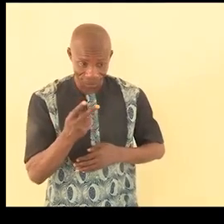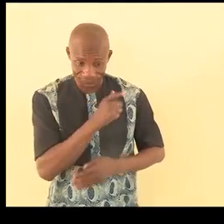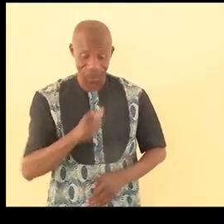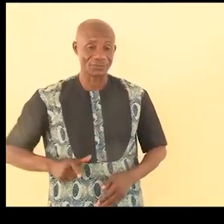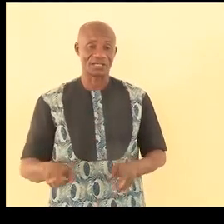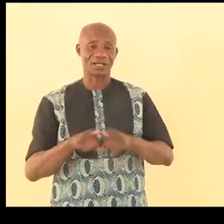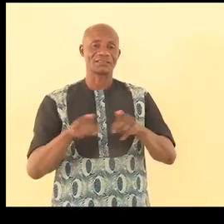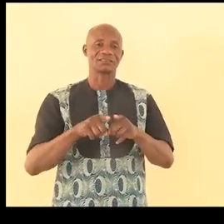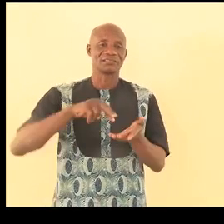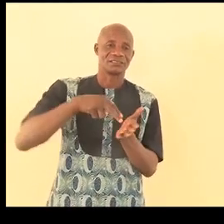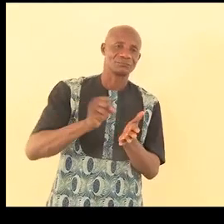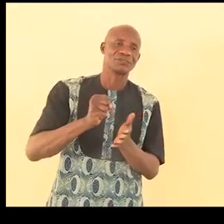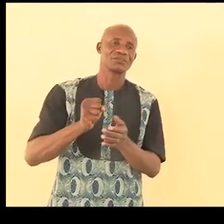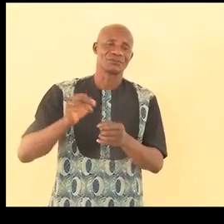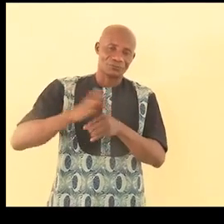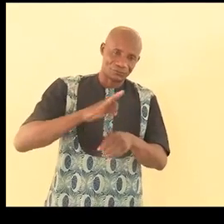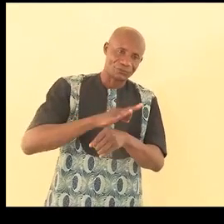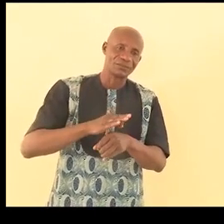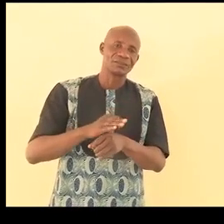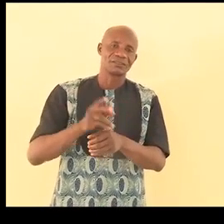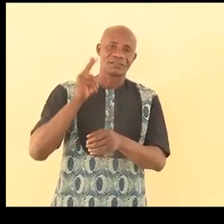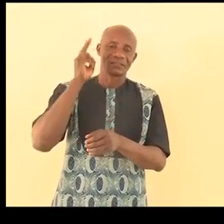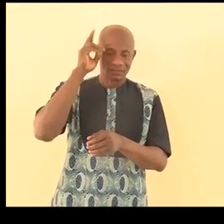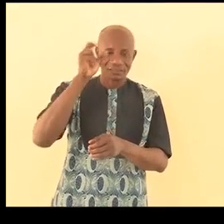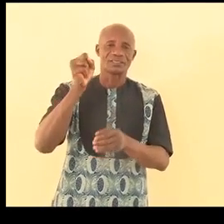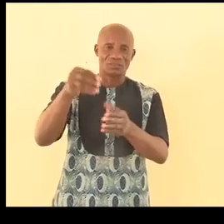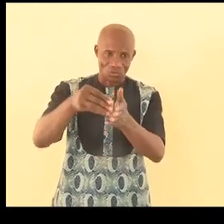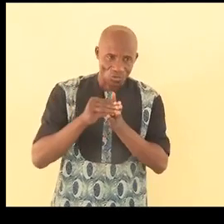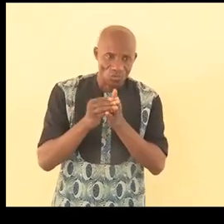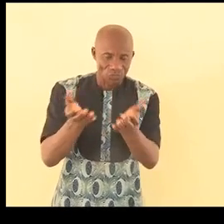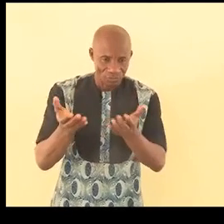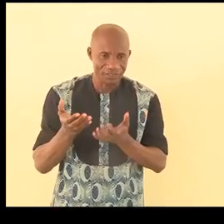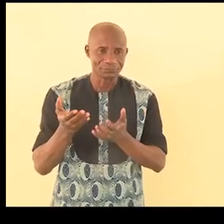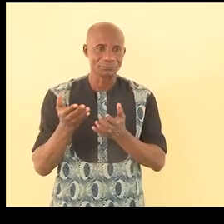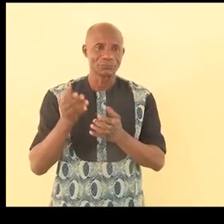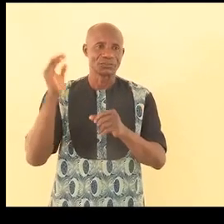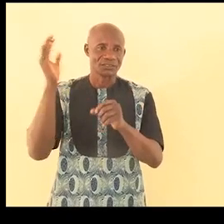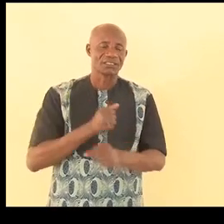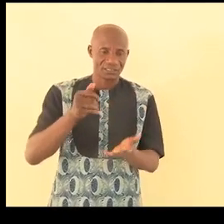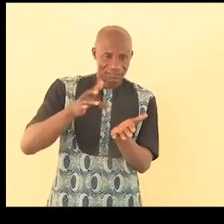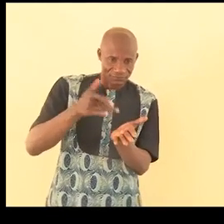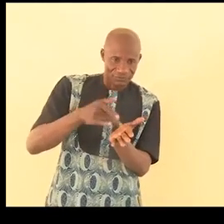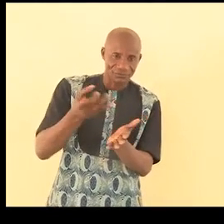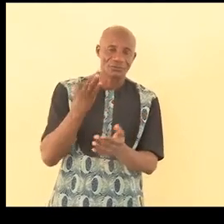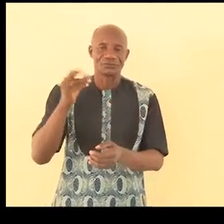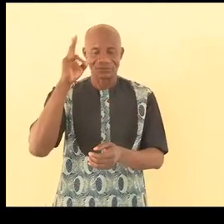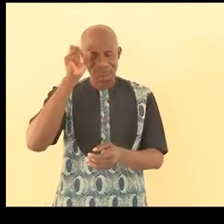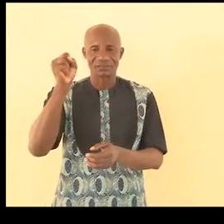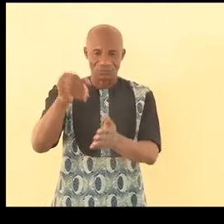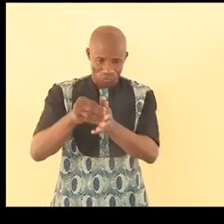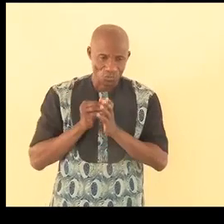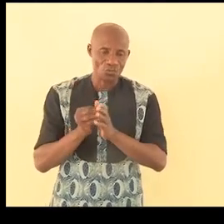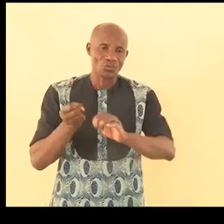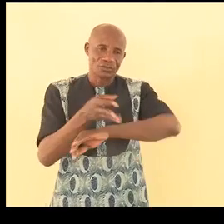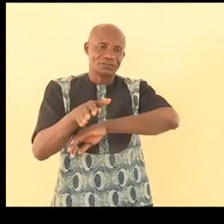whole world as a means of fulfilling his own cravings. He takes advantage of his influence to